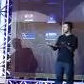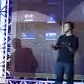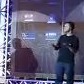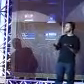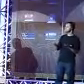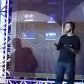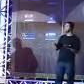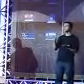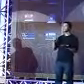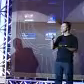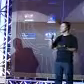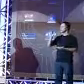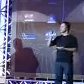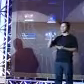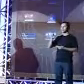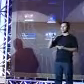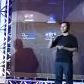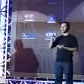those large